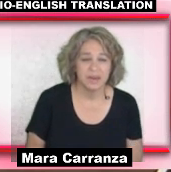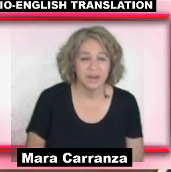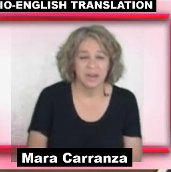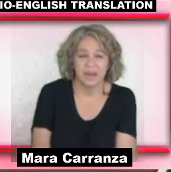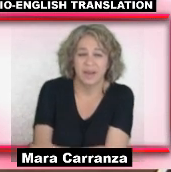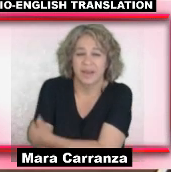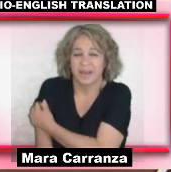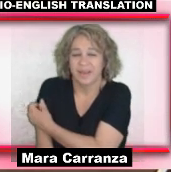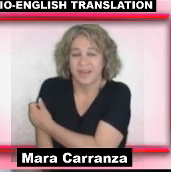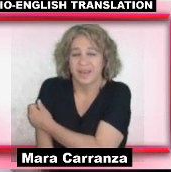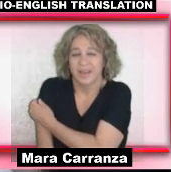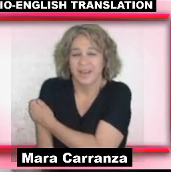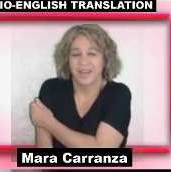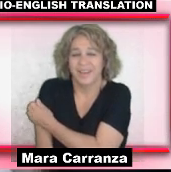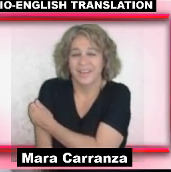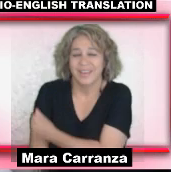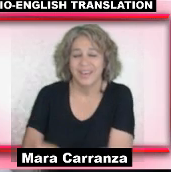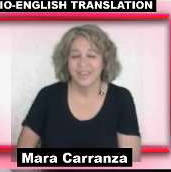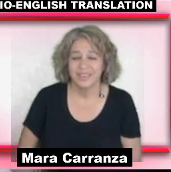lot